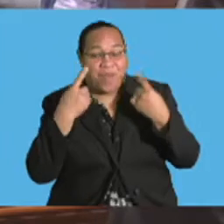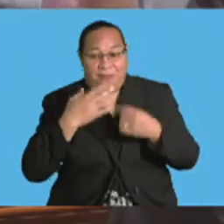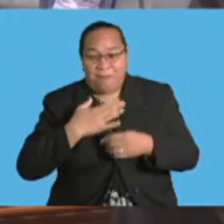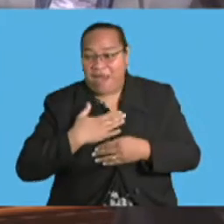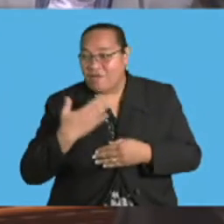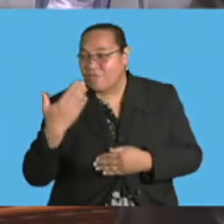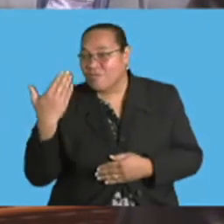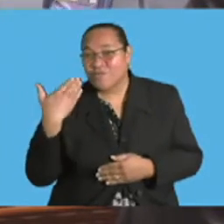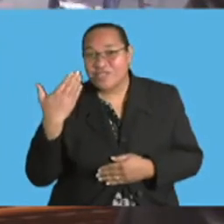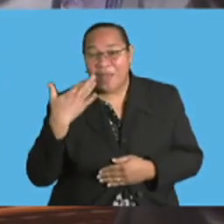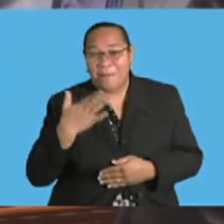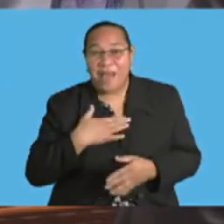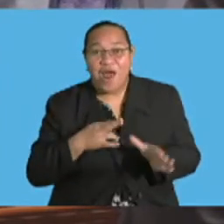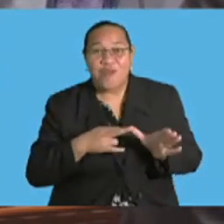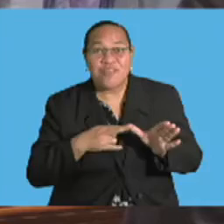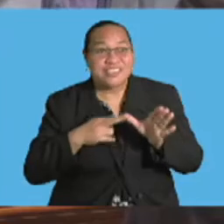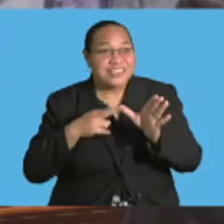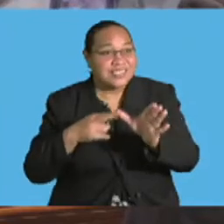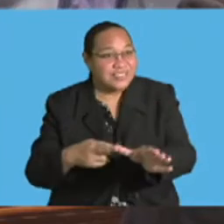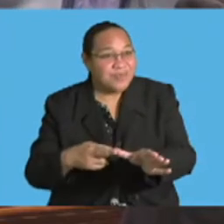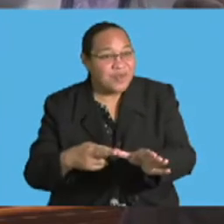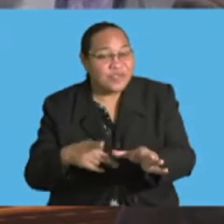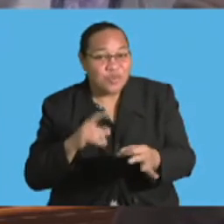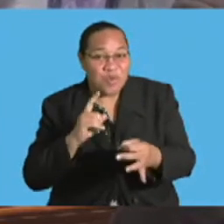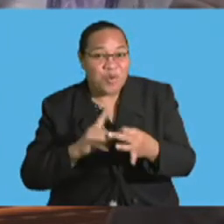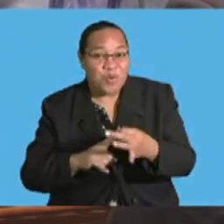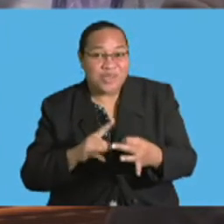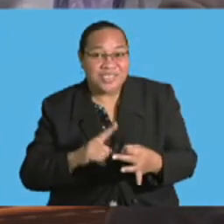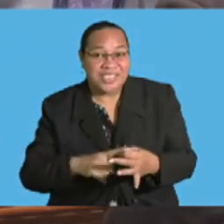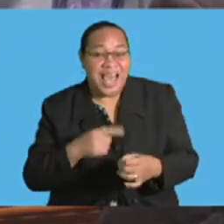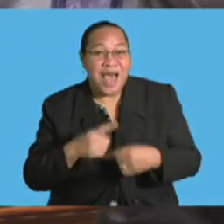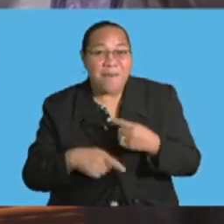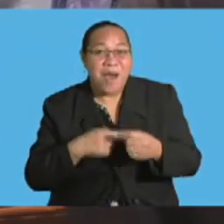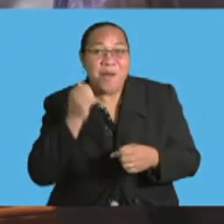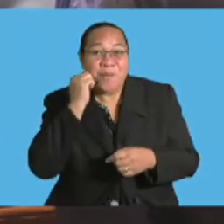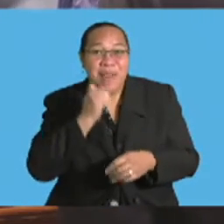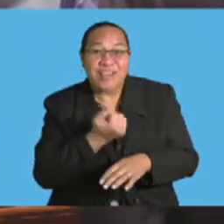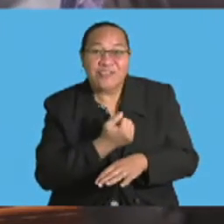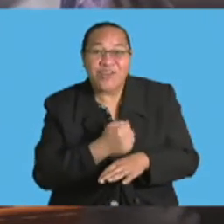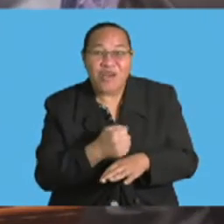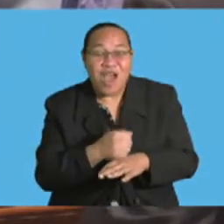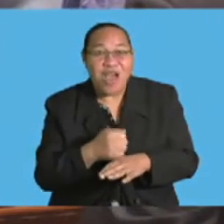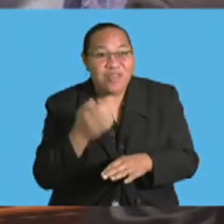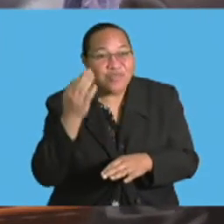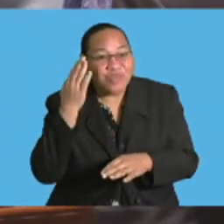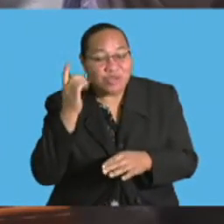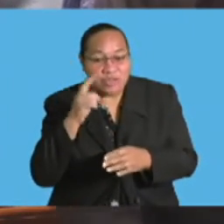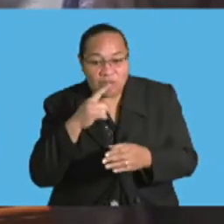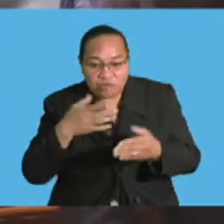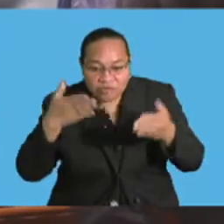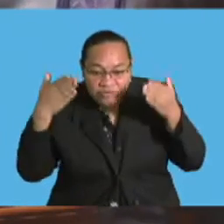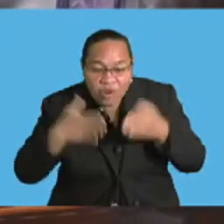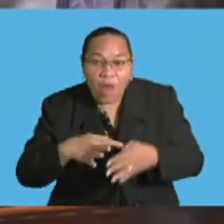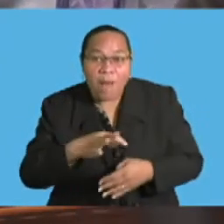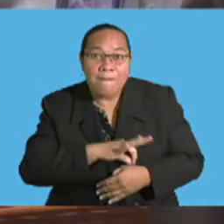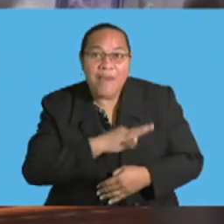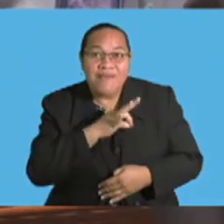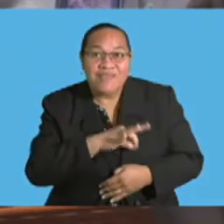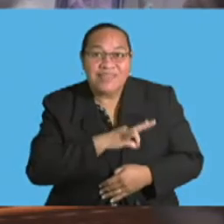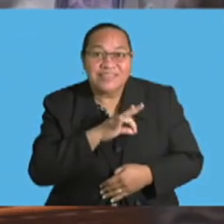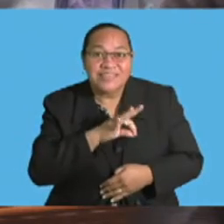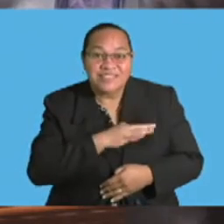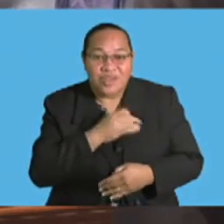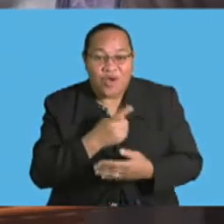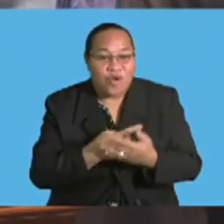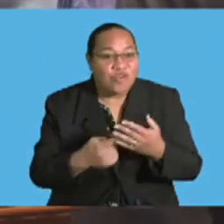recent responses to questions on BlackRock, it was rather one-sided, just concentrating on the benefits that it brings to the